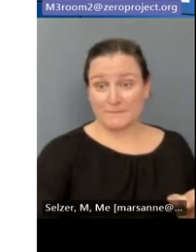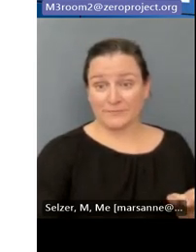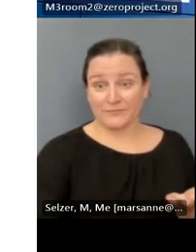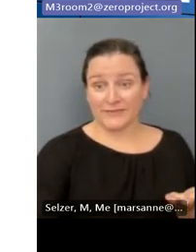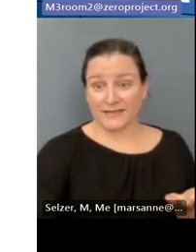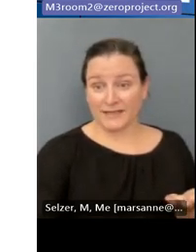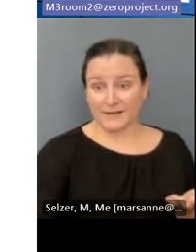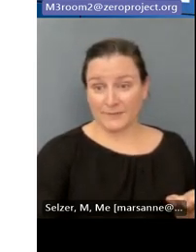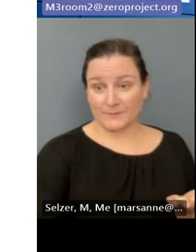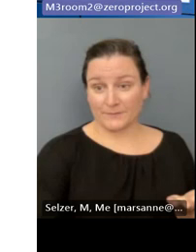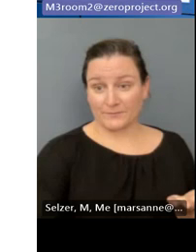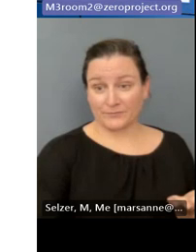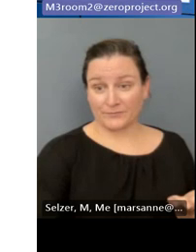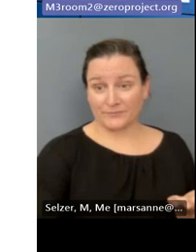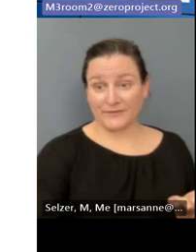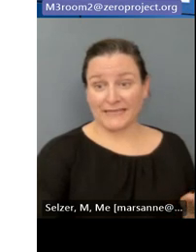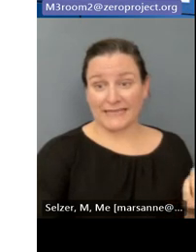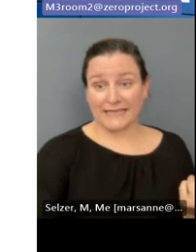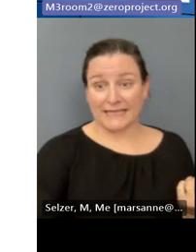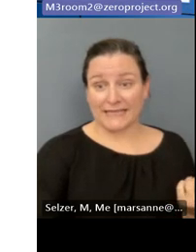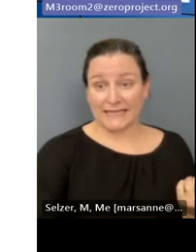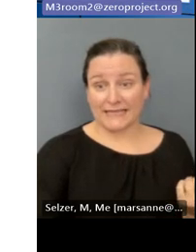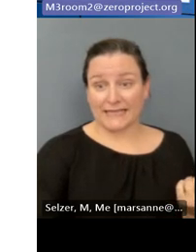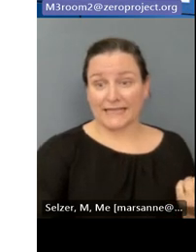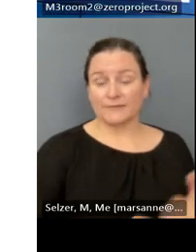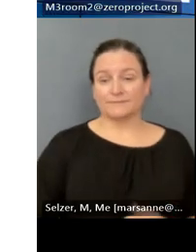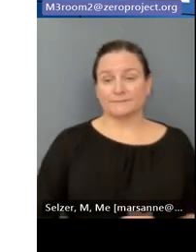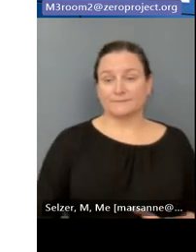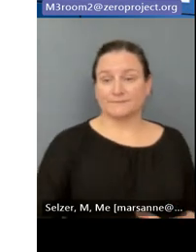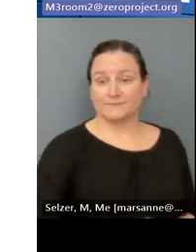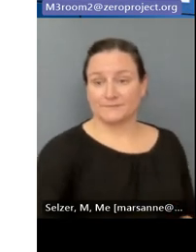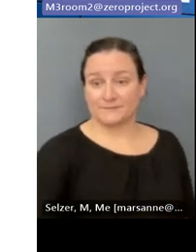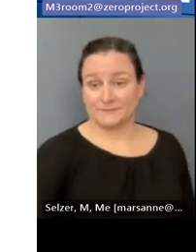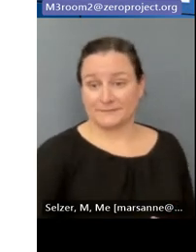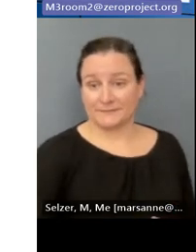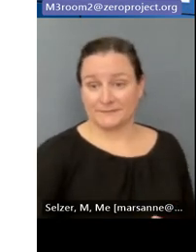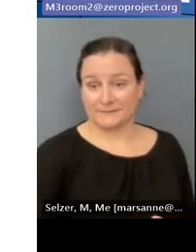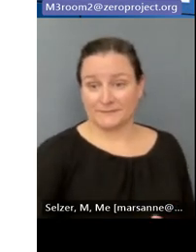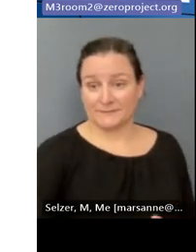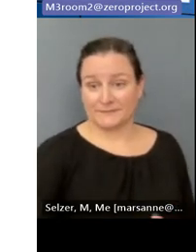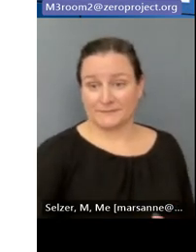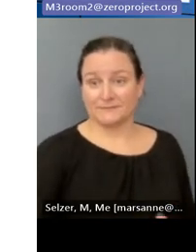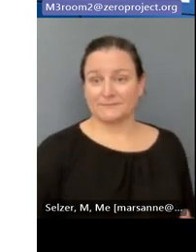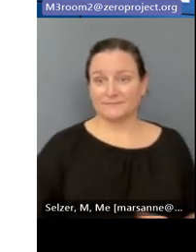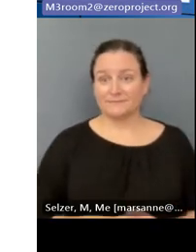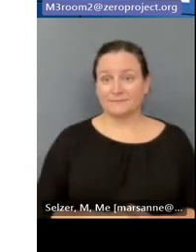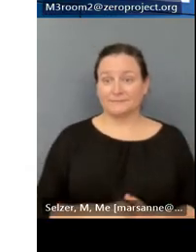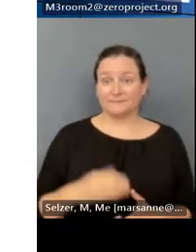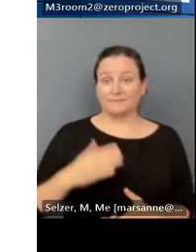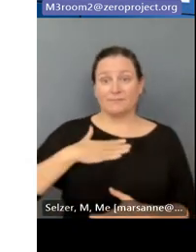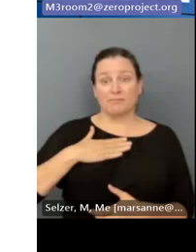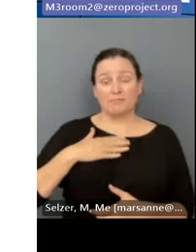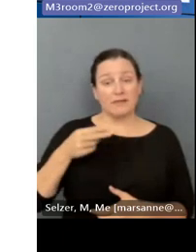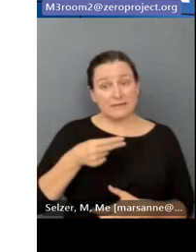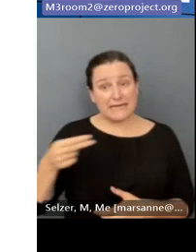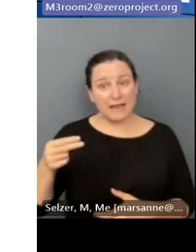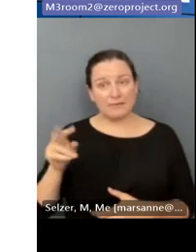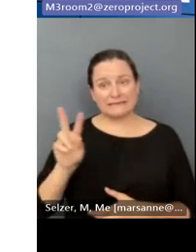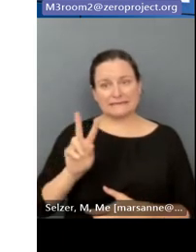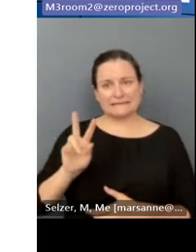Victor. I represent Instituto João Clemente from Brazil, the Institute. It's